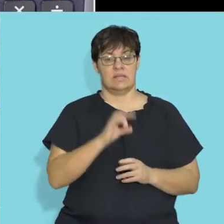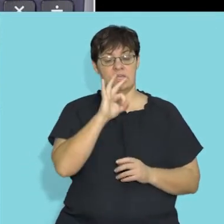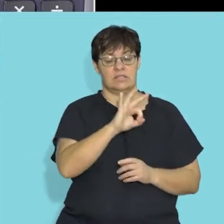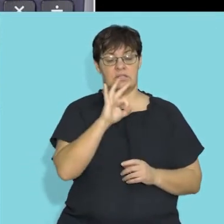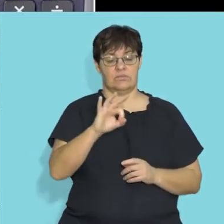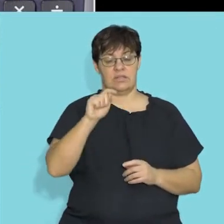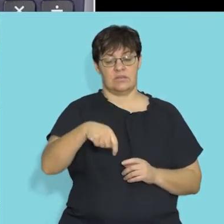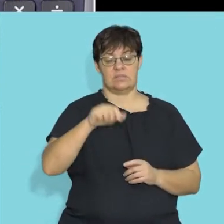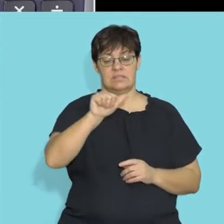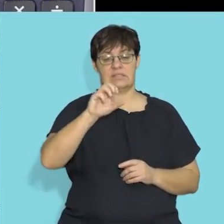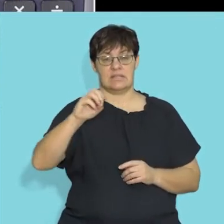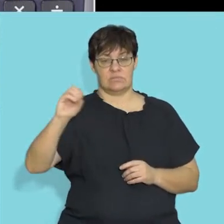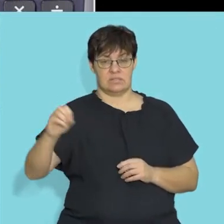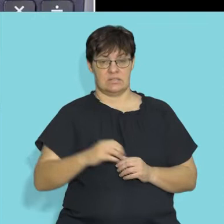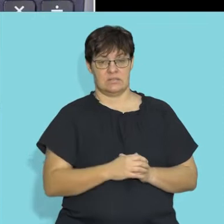28,830 plus